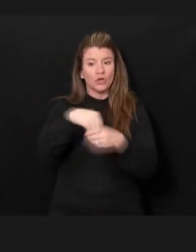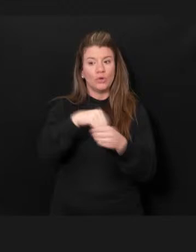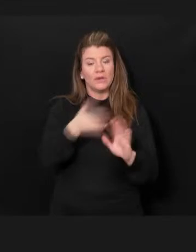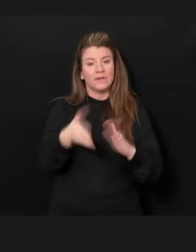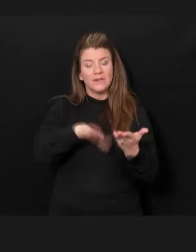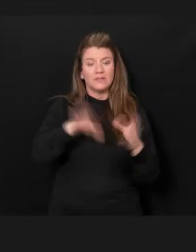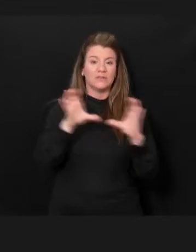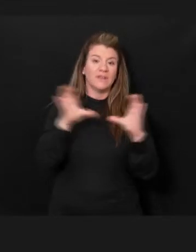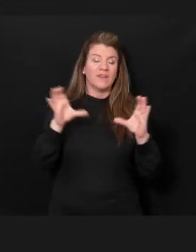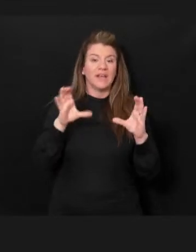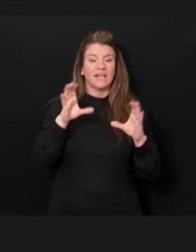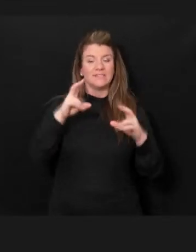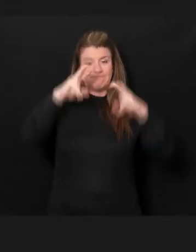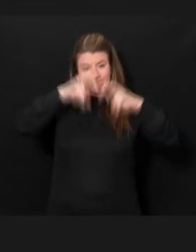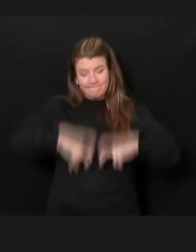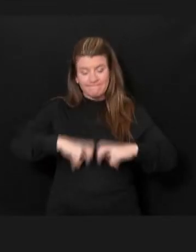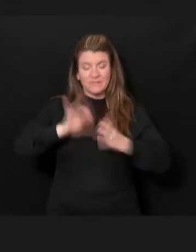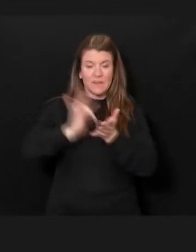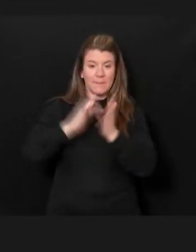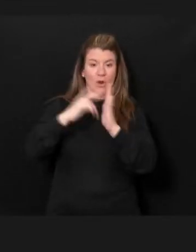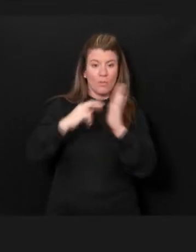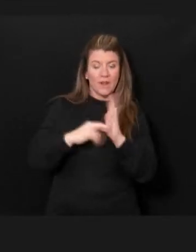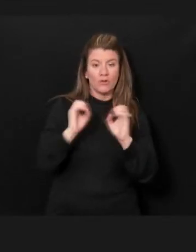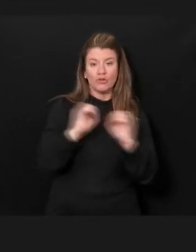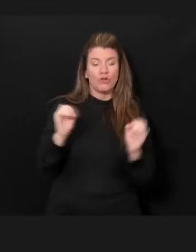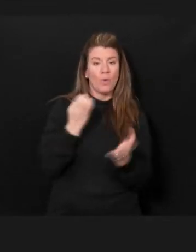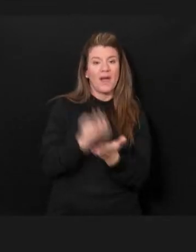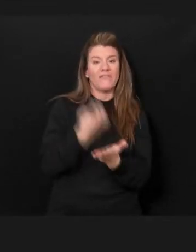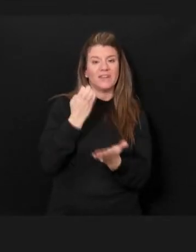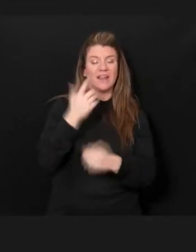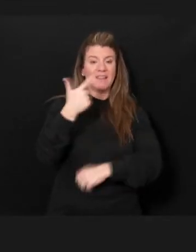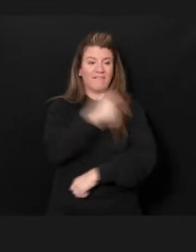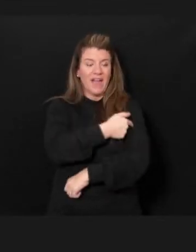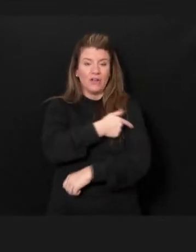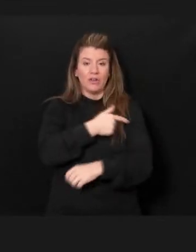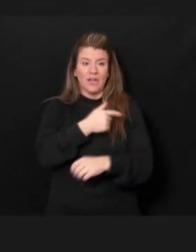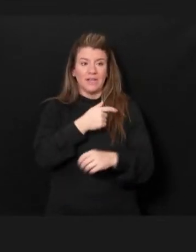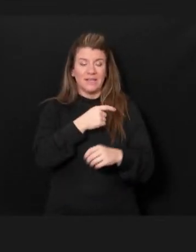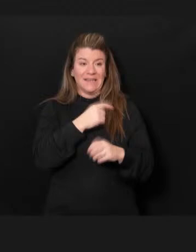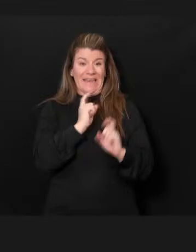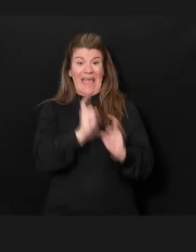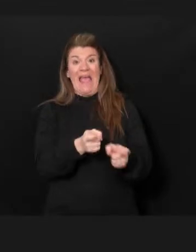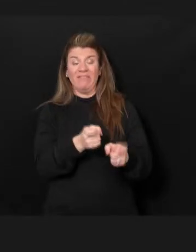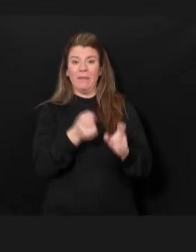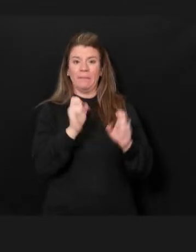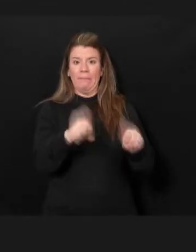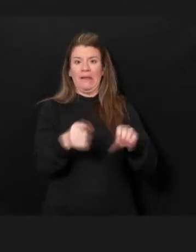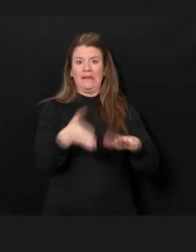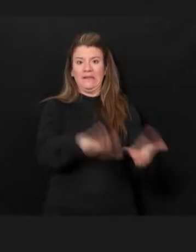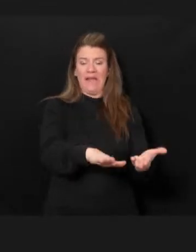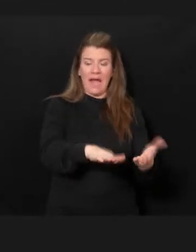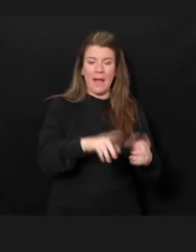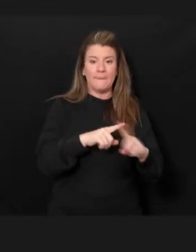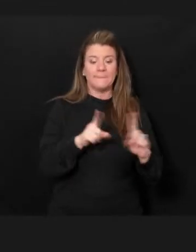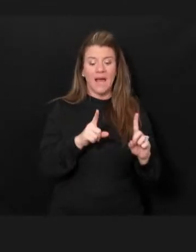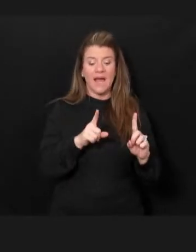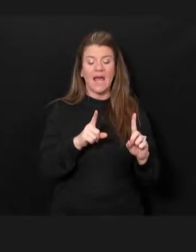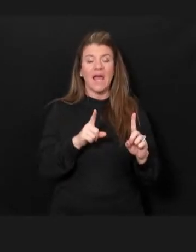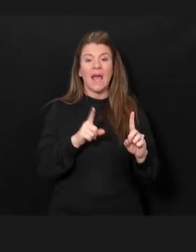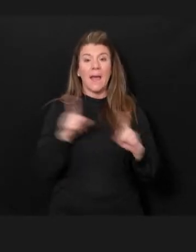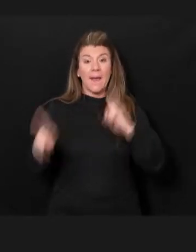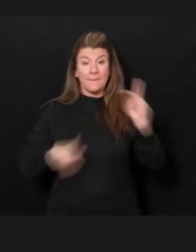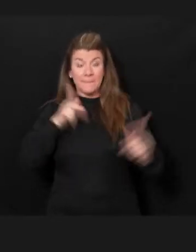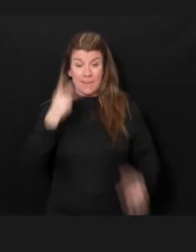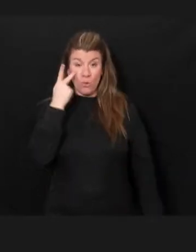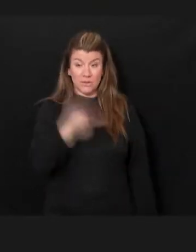certificates, autopsy, and medical records, revealed no evidence that vaccination contributed to patient deaths. Sorry it's getting so long, but here's the bottom line. Governor, people